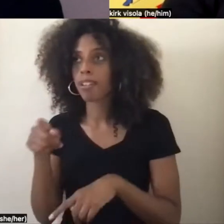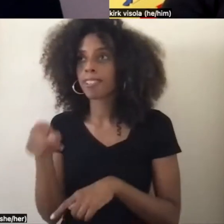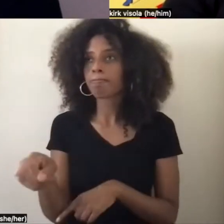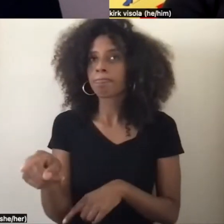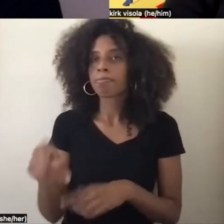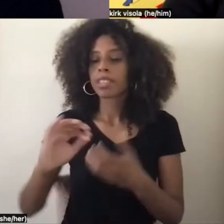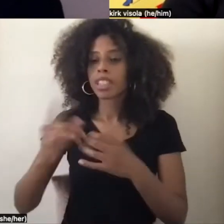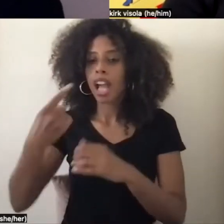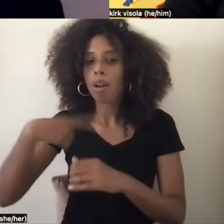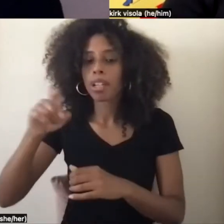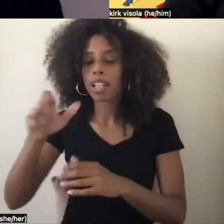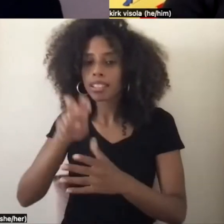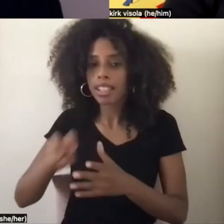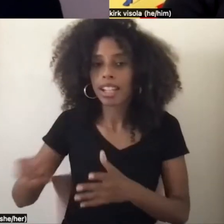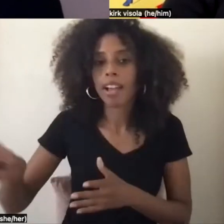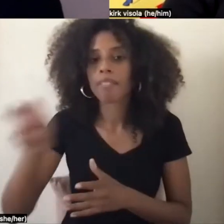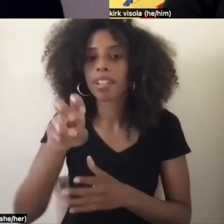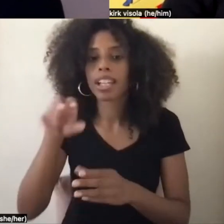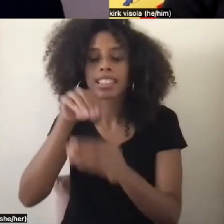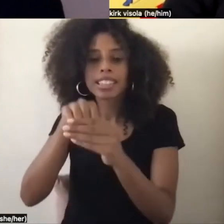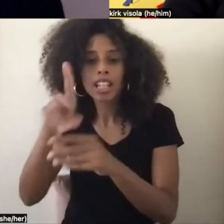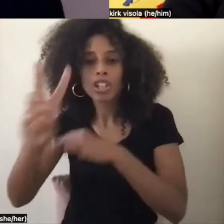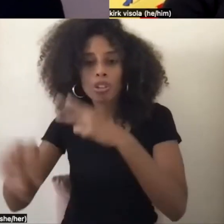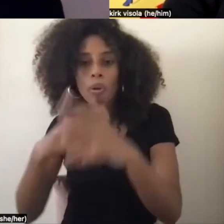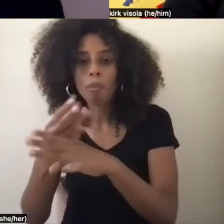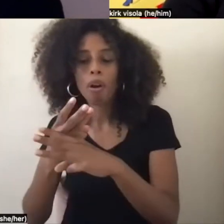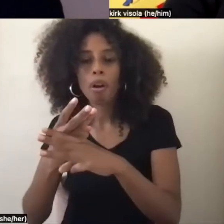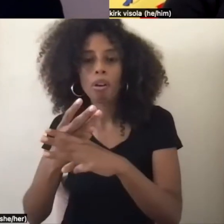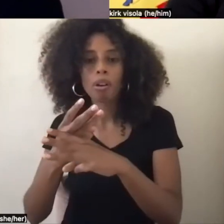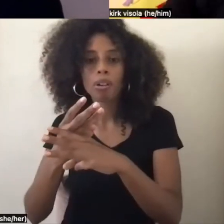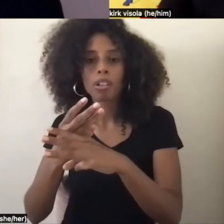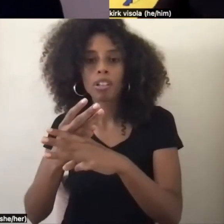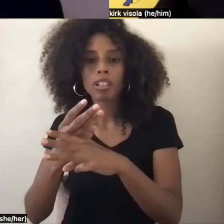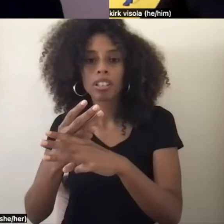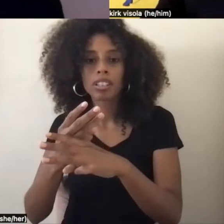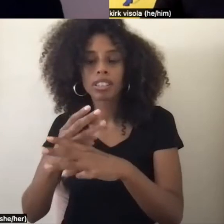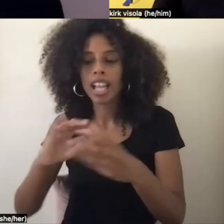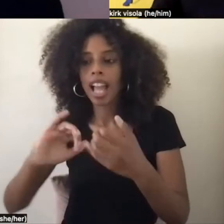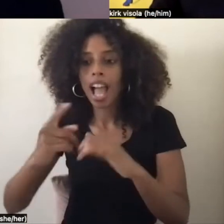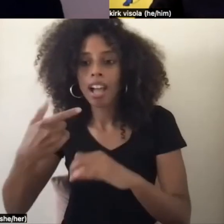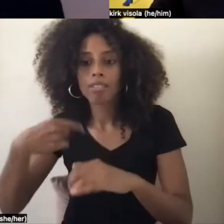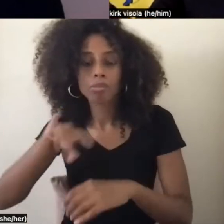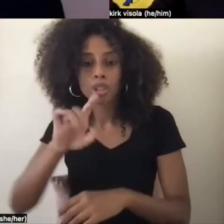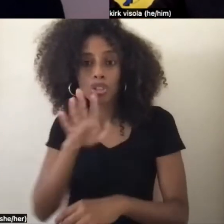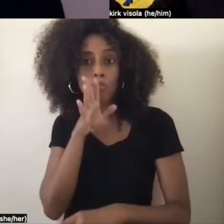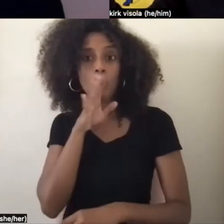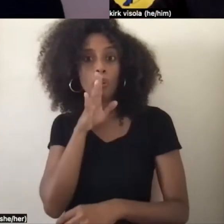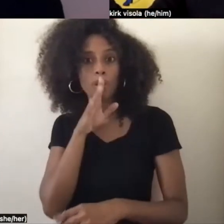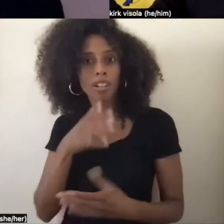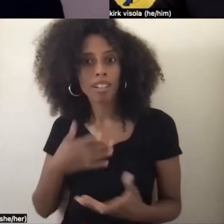navigate ourselves in this world. It's the way we have to carry ourselves. It's the way we have to be spoken. My mother was